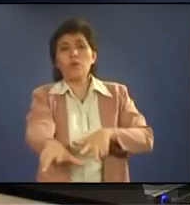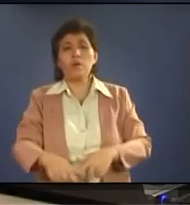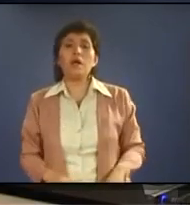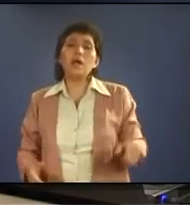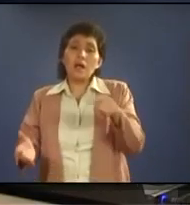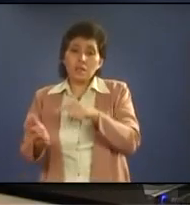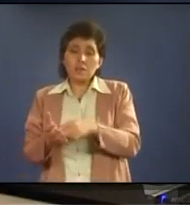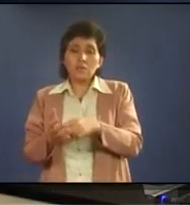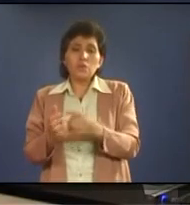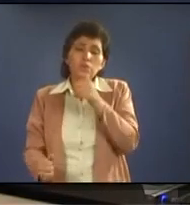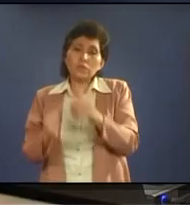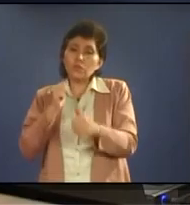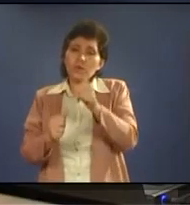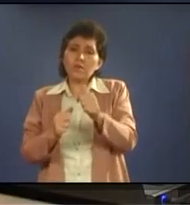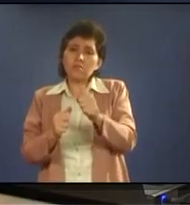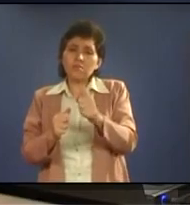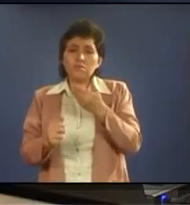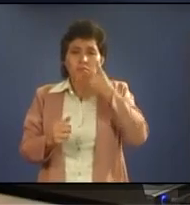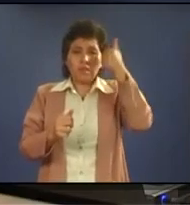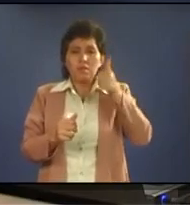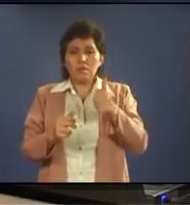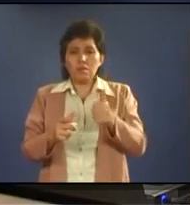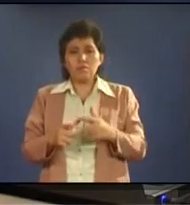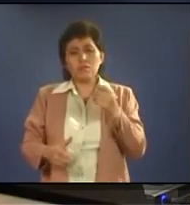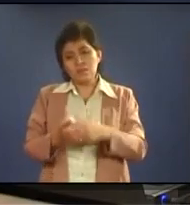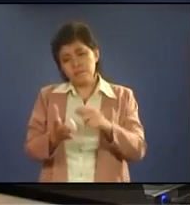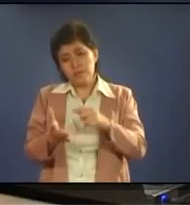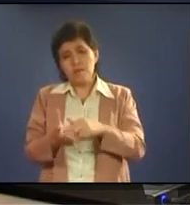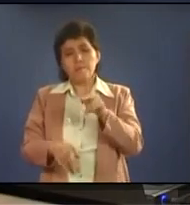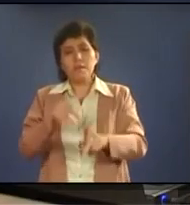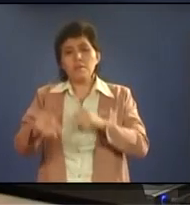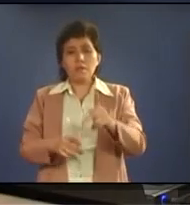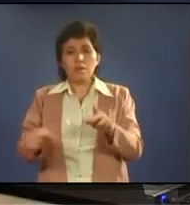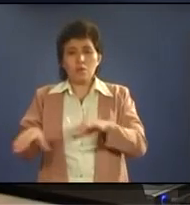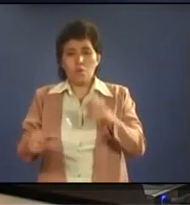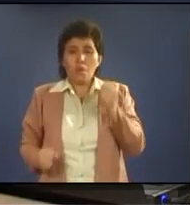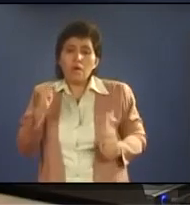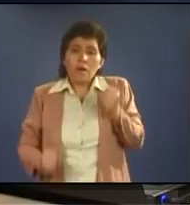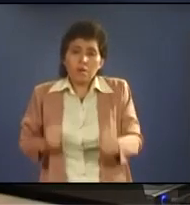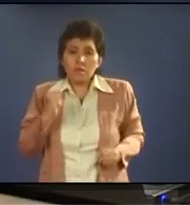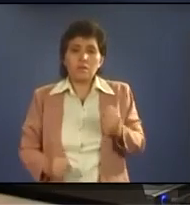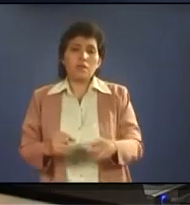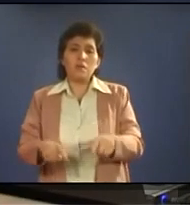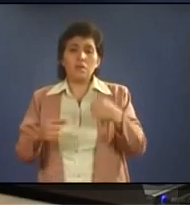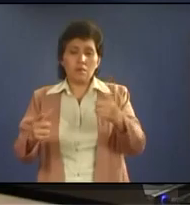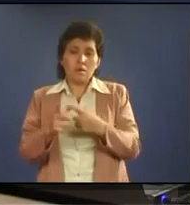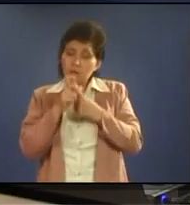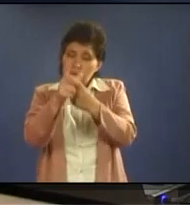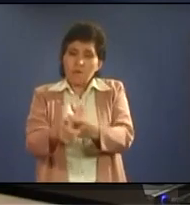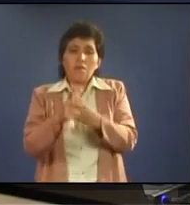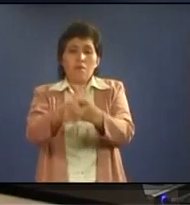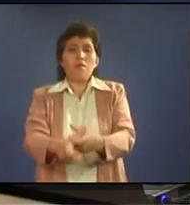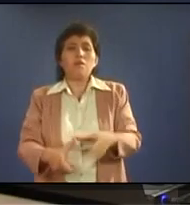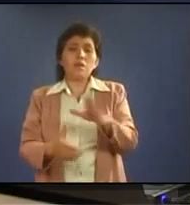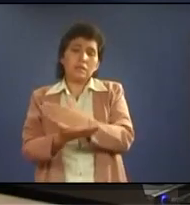perform together? Or running. Sometimes people go to marathon. People like to run themselves, and some